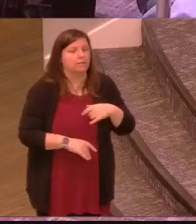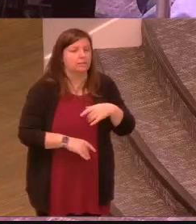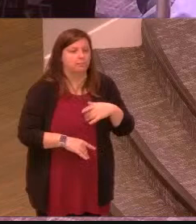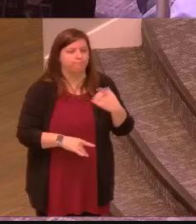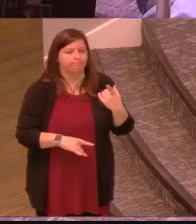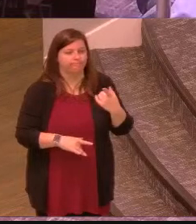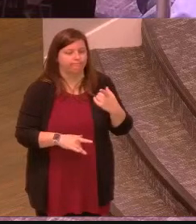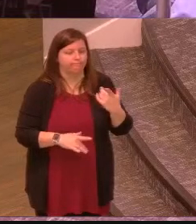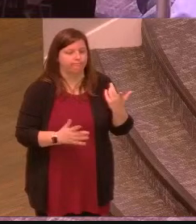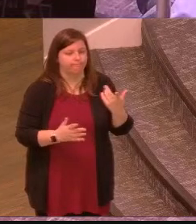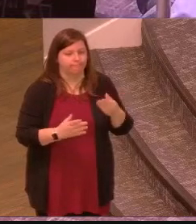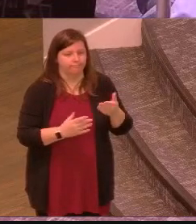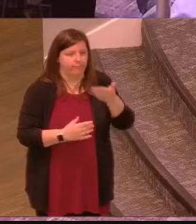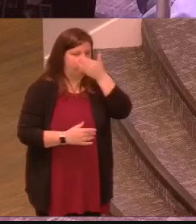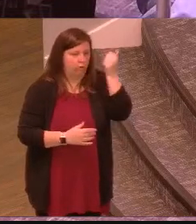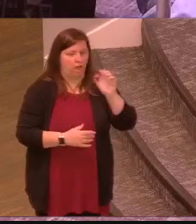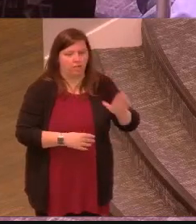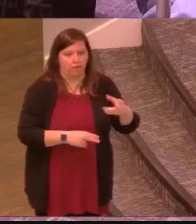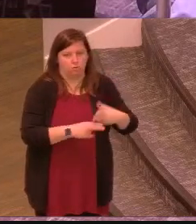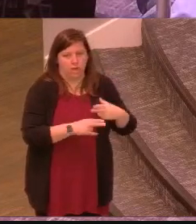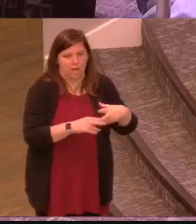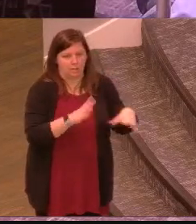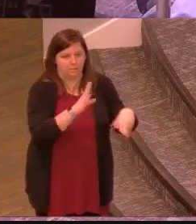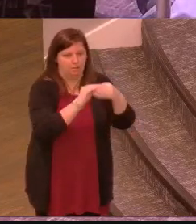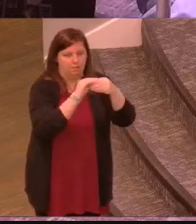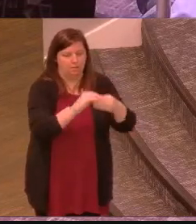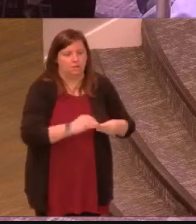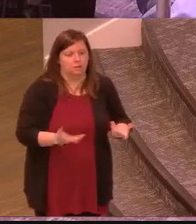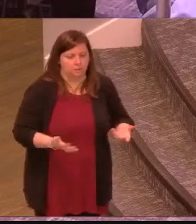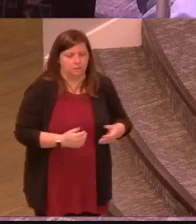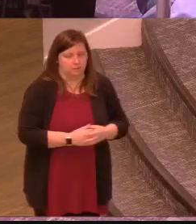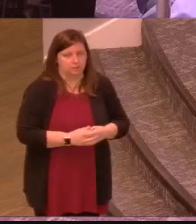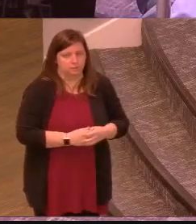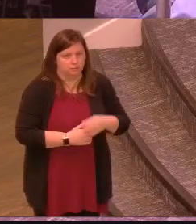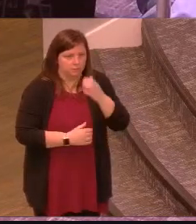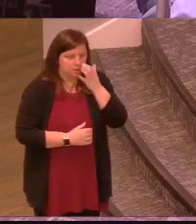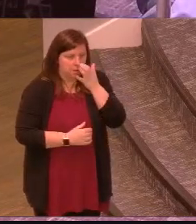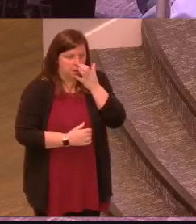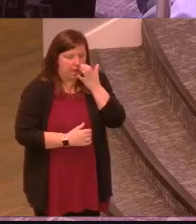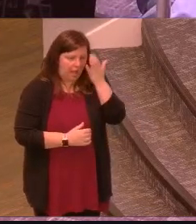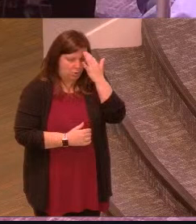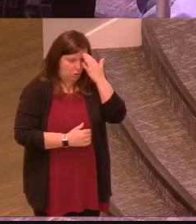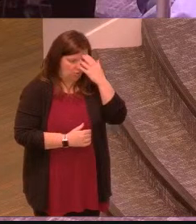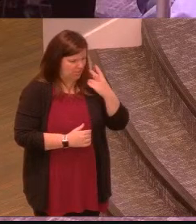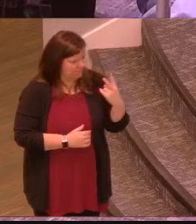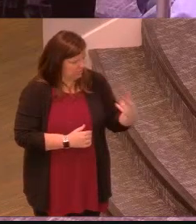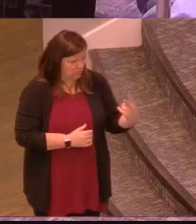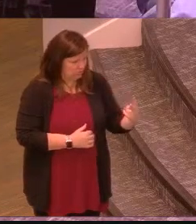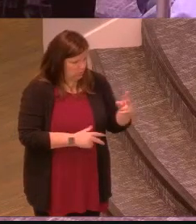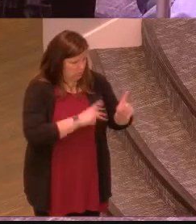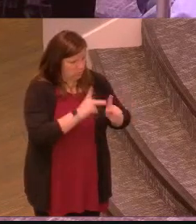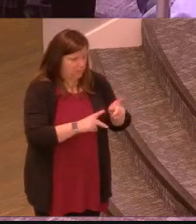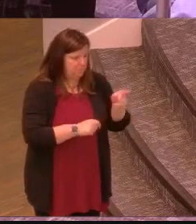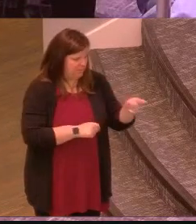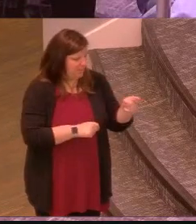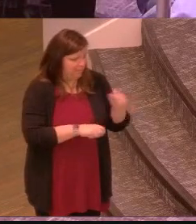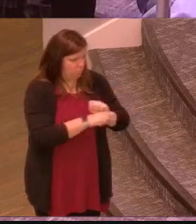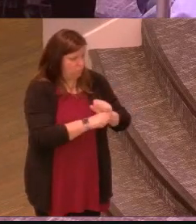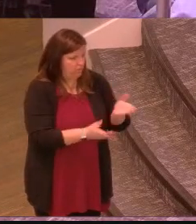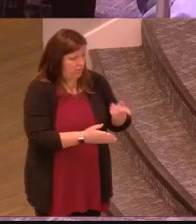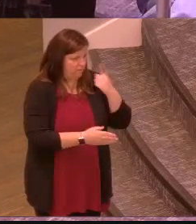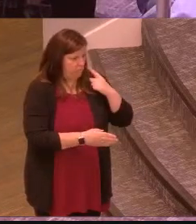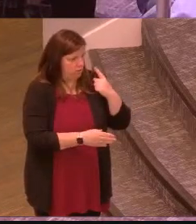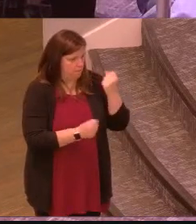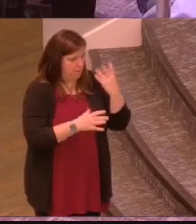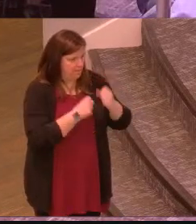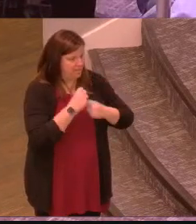the last one? Yes, Okay. ma'am. So they've been here, I know 2 of the 3 for years, and just accidentally were left off. Okay.